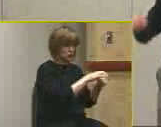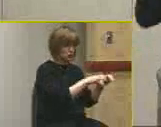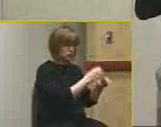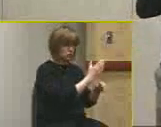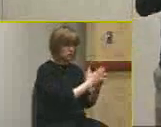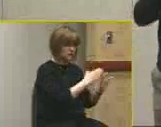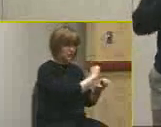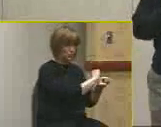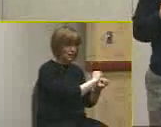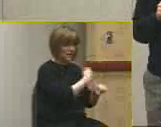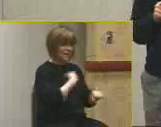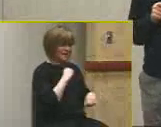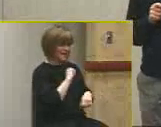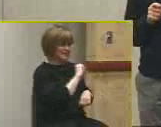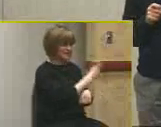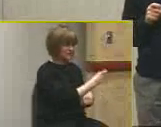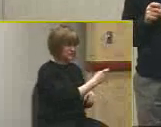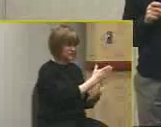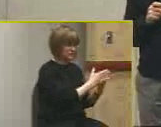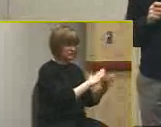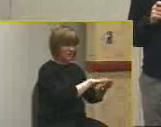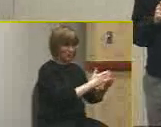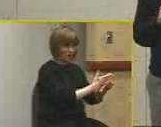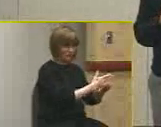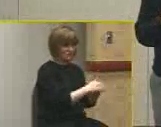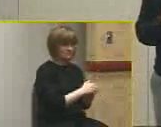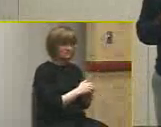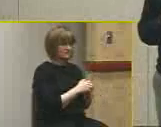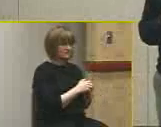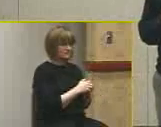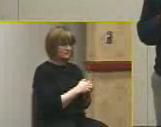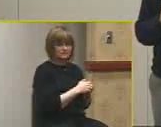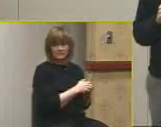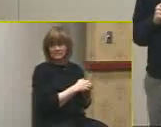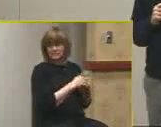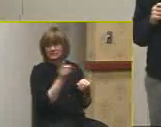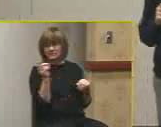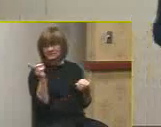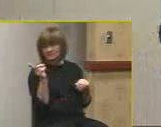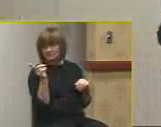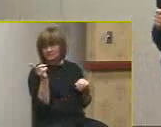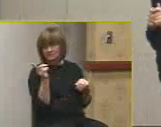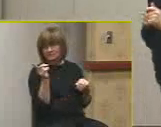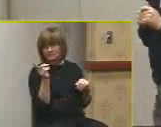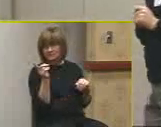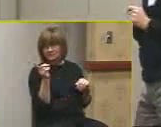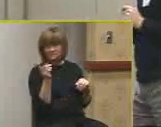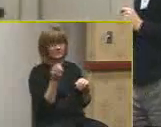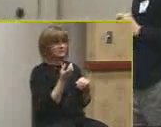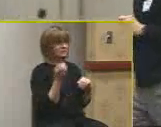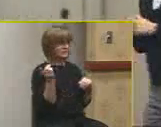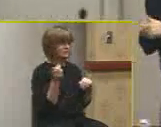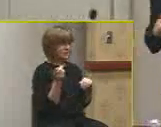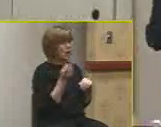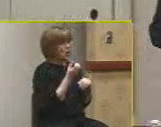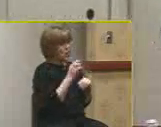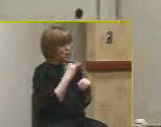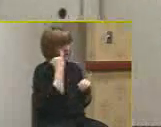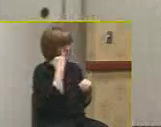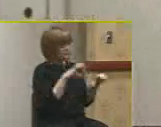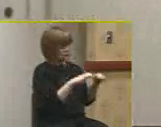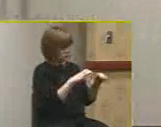work, I give you some time off. Or after we get this done, there won't be anything else to do. Okay,